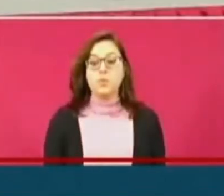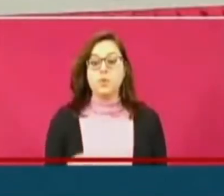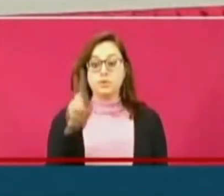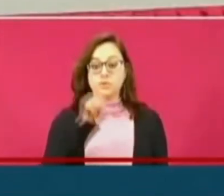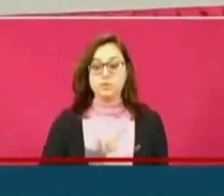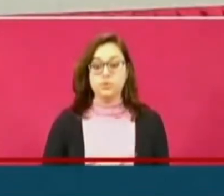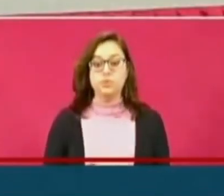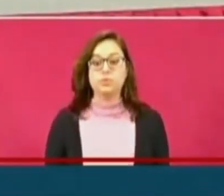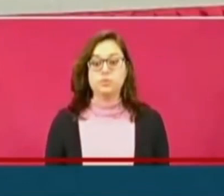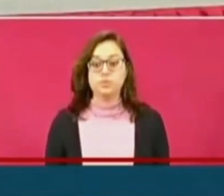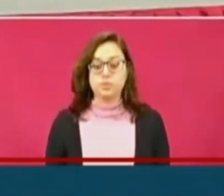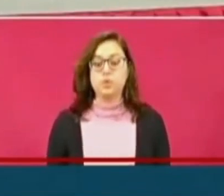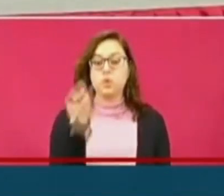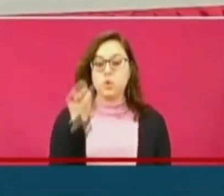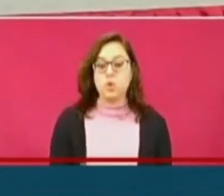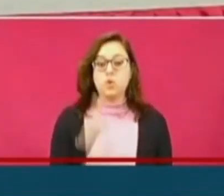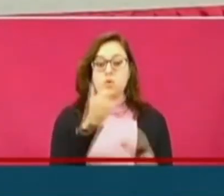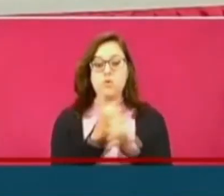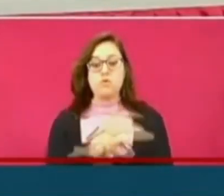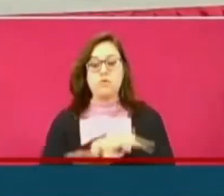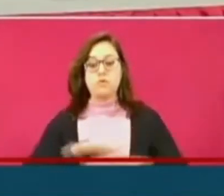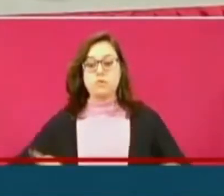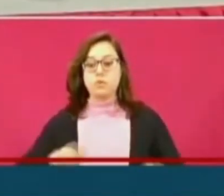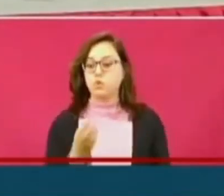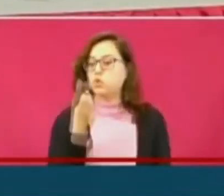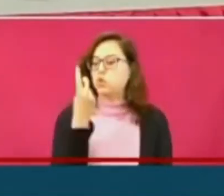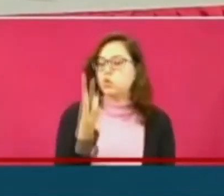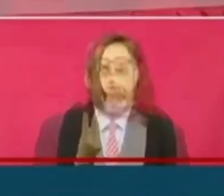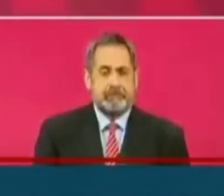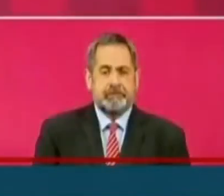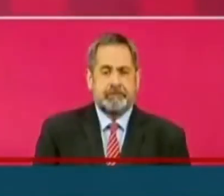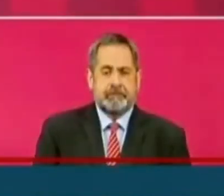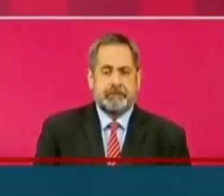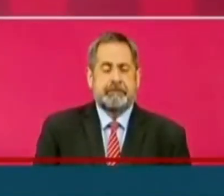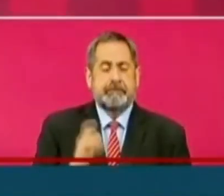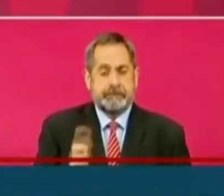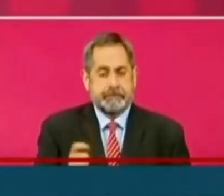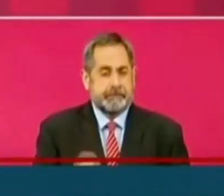President Andrés Manuel López Obrador referred to the former police commissioner's arrest.